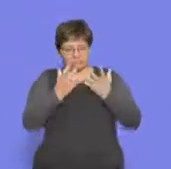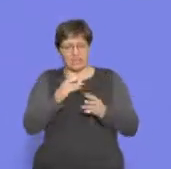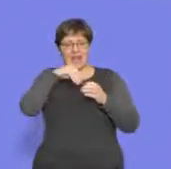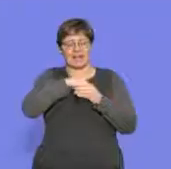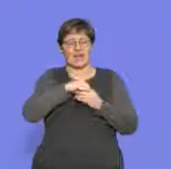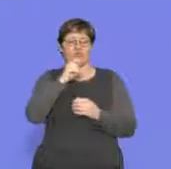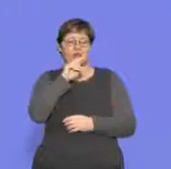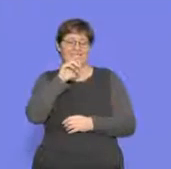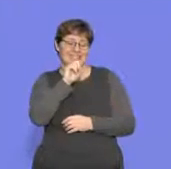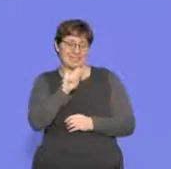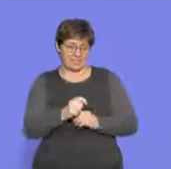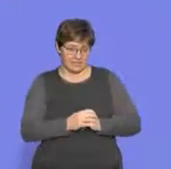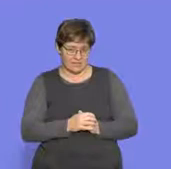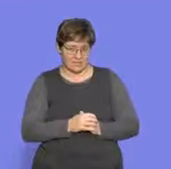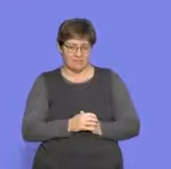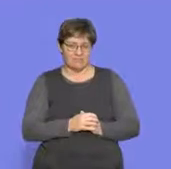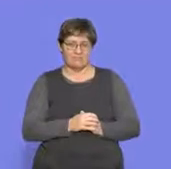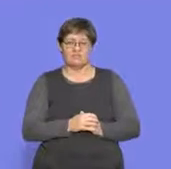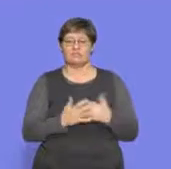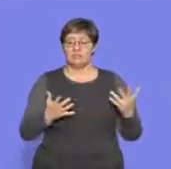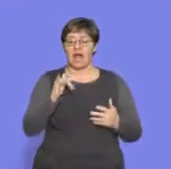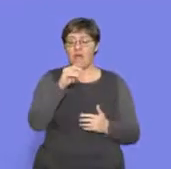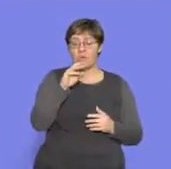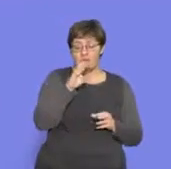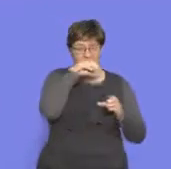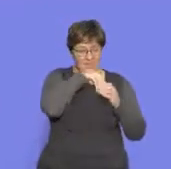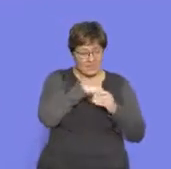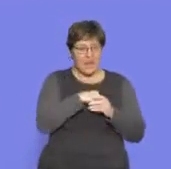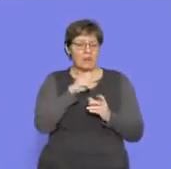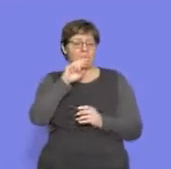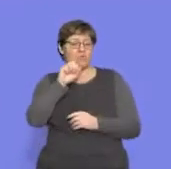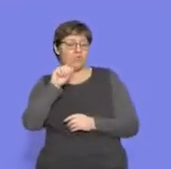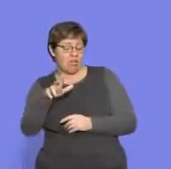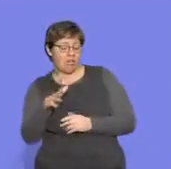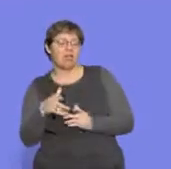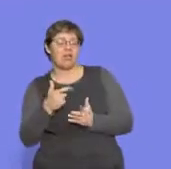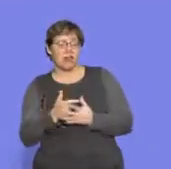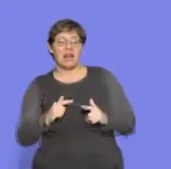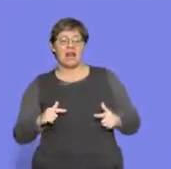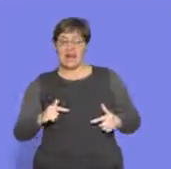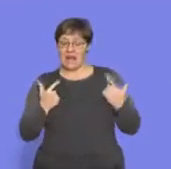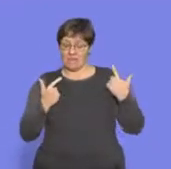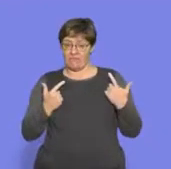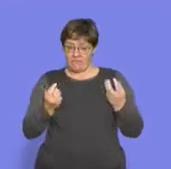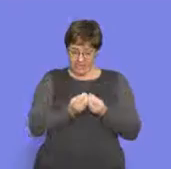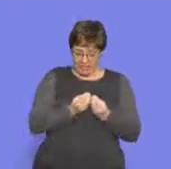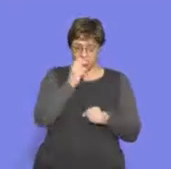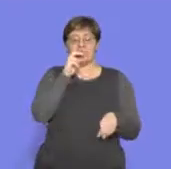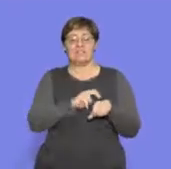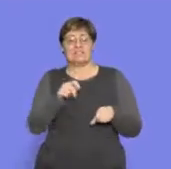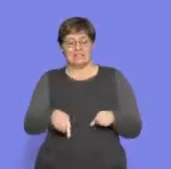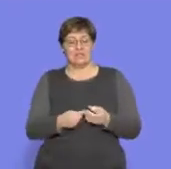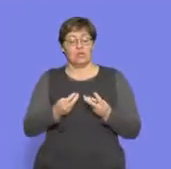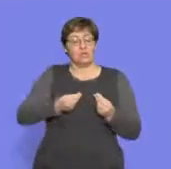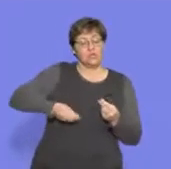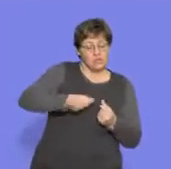Earth. So it's a source of ions, which is the soil, and minerals, which living organisms need. The soil is also